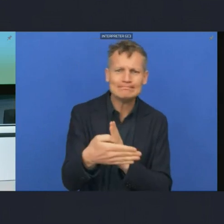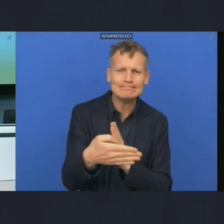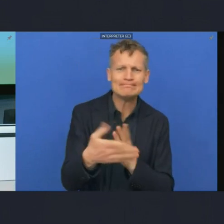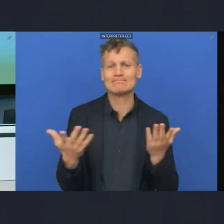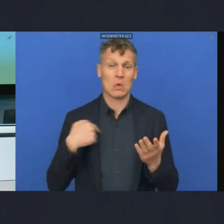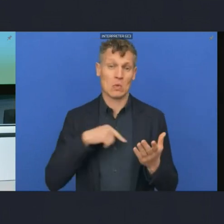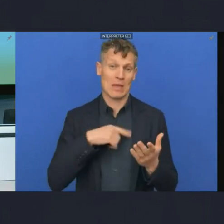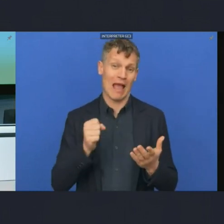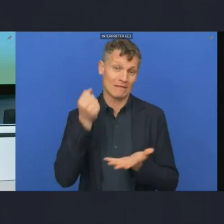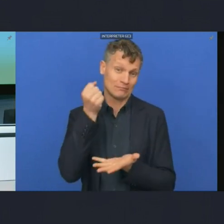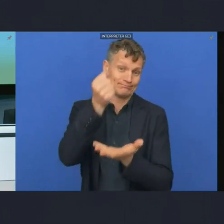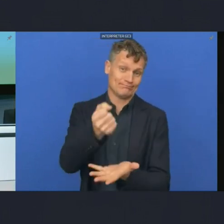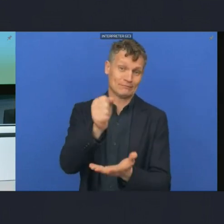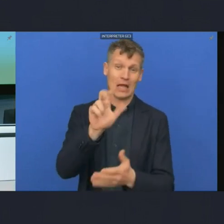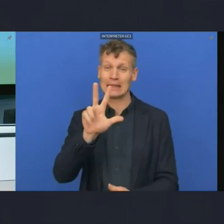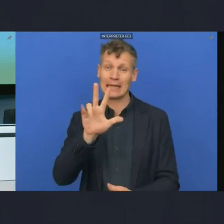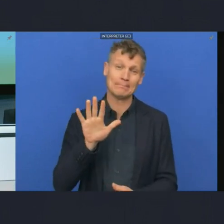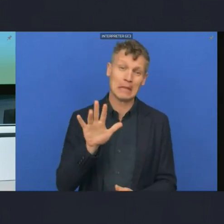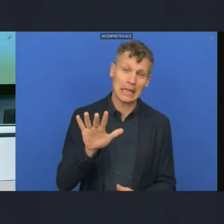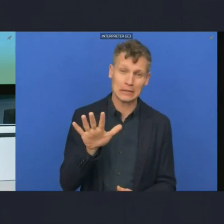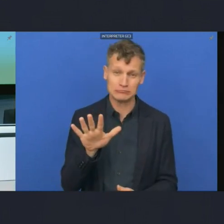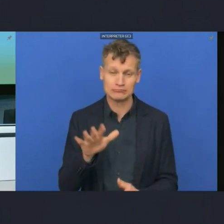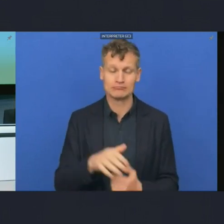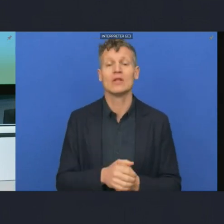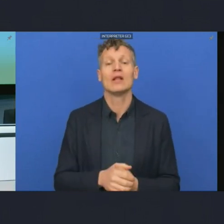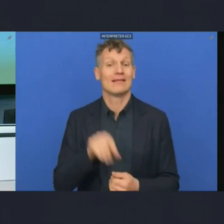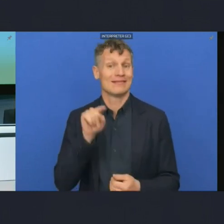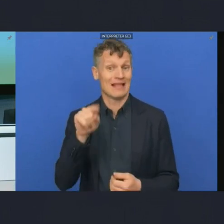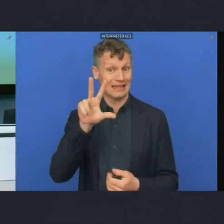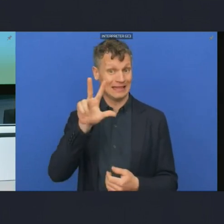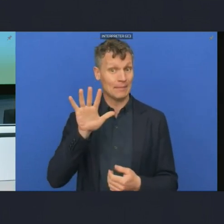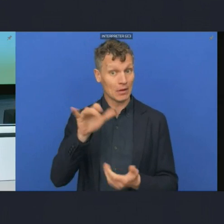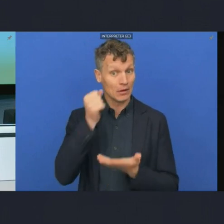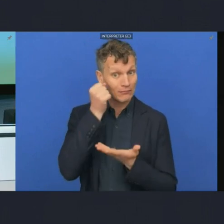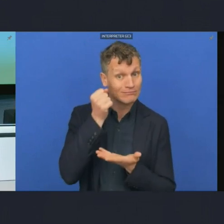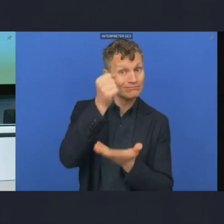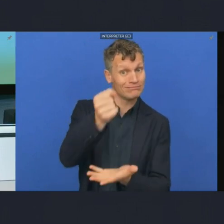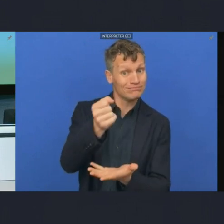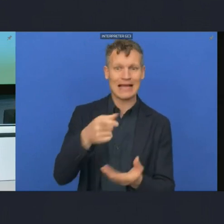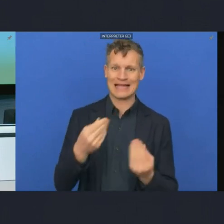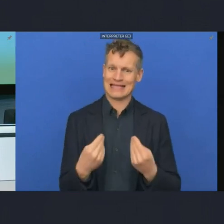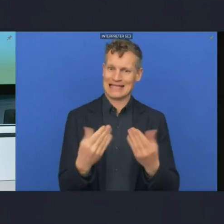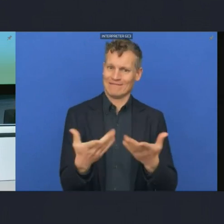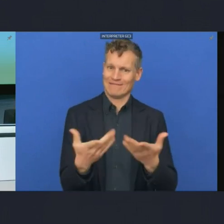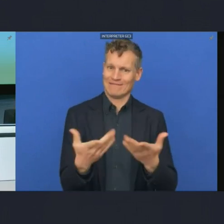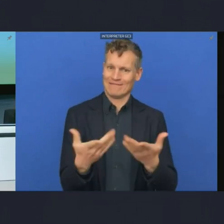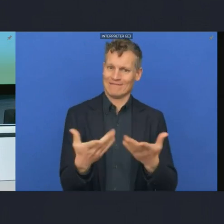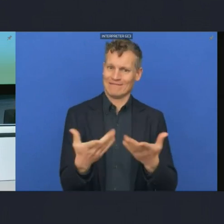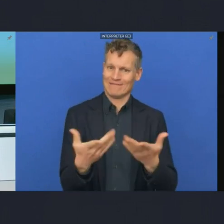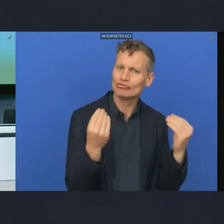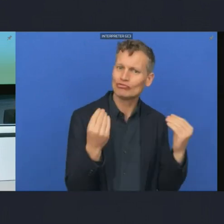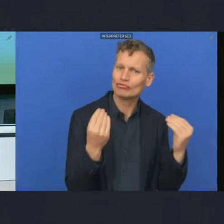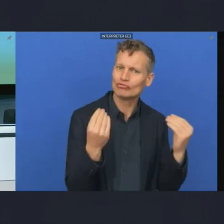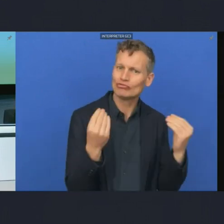and this amount allowed, for example, creating training modules for trainers and staff to enhance